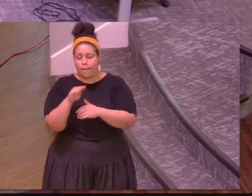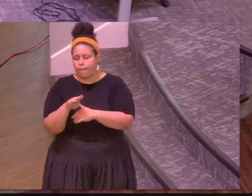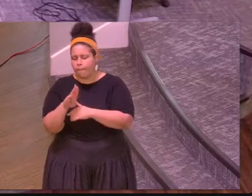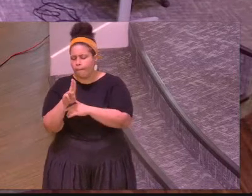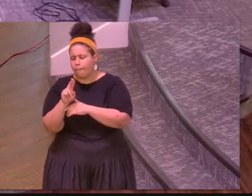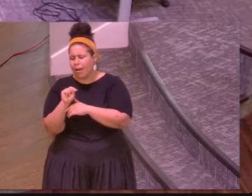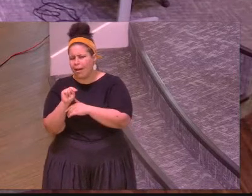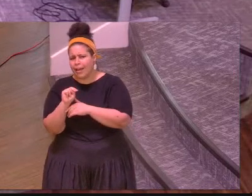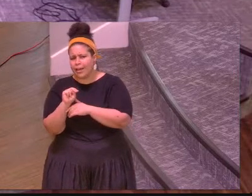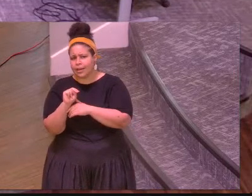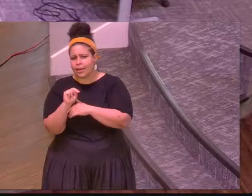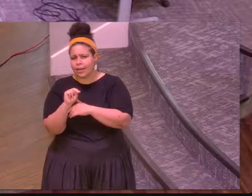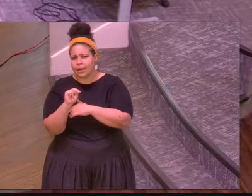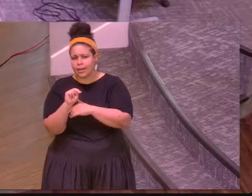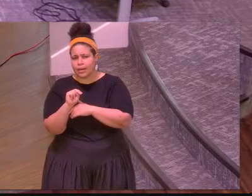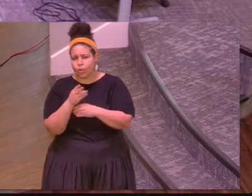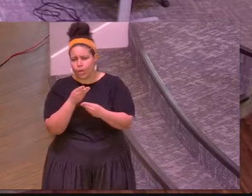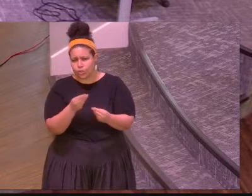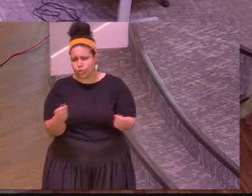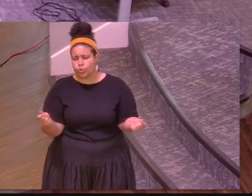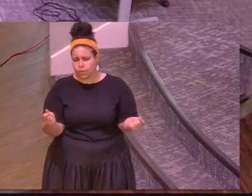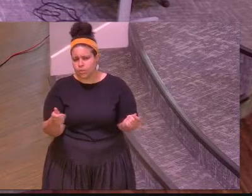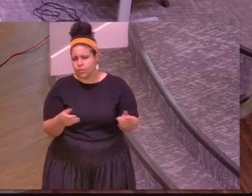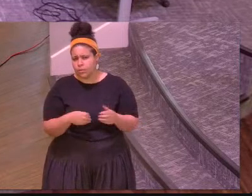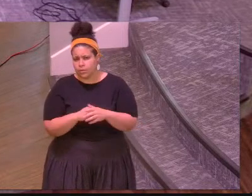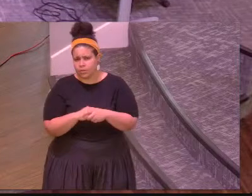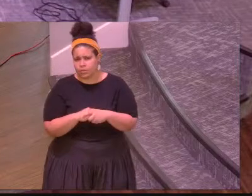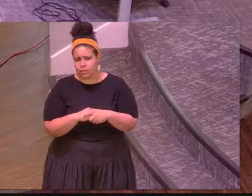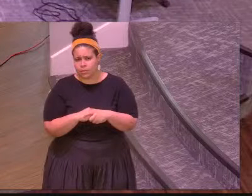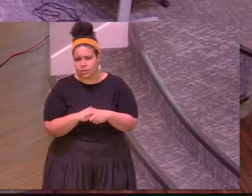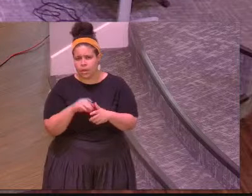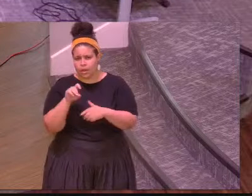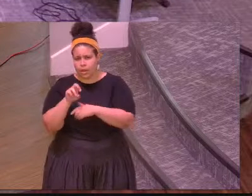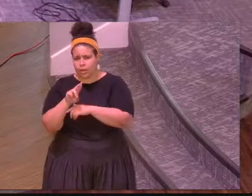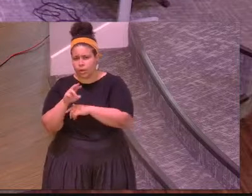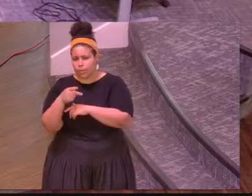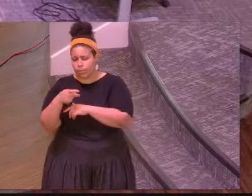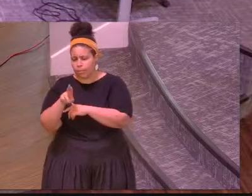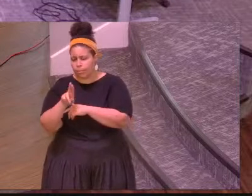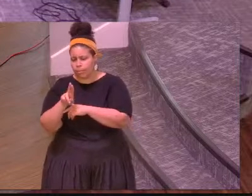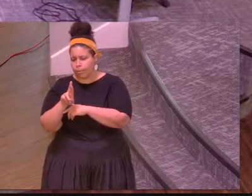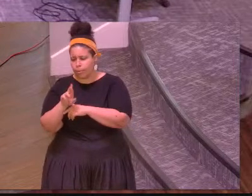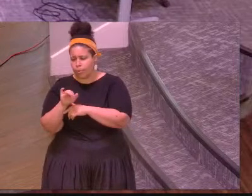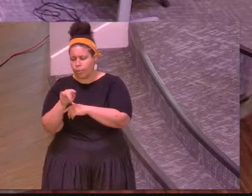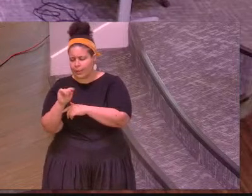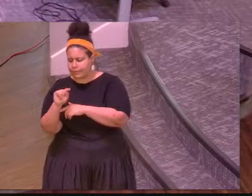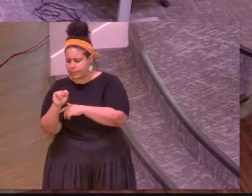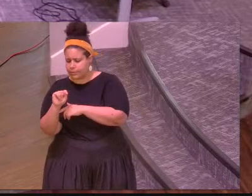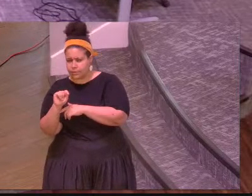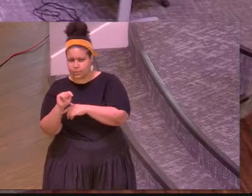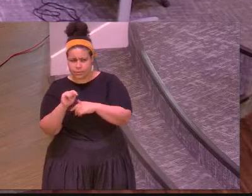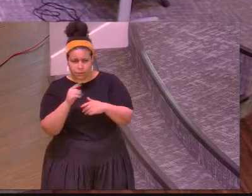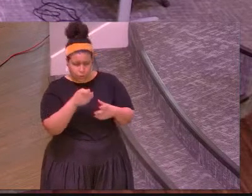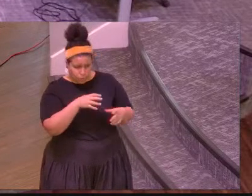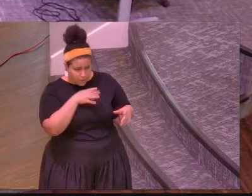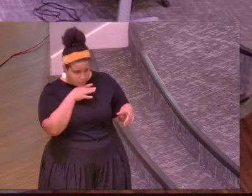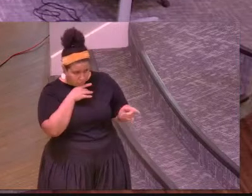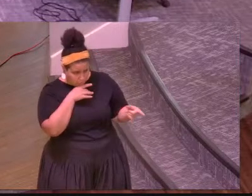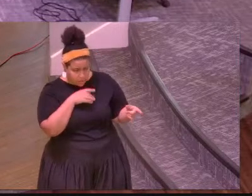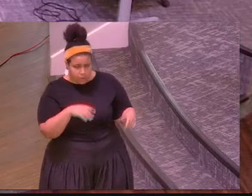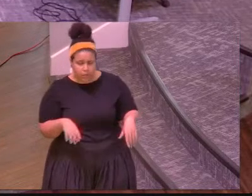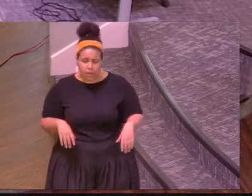Dr. Thomas and Mr. Pruitt. Yes, and so we have Mr. Pruitt here. Would you like to speak on this, Mr. Pruitt?